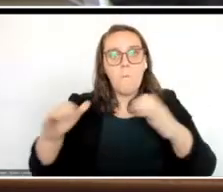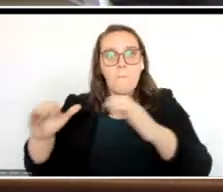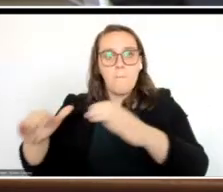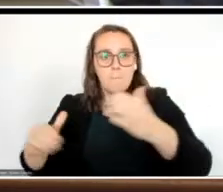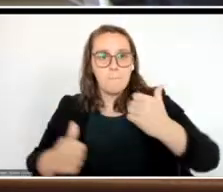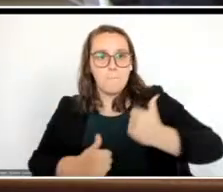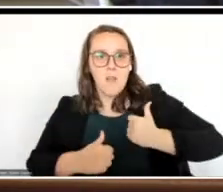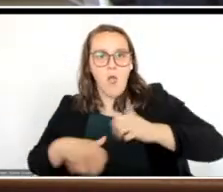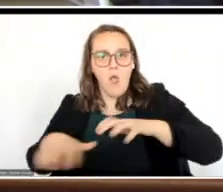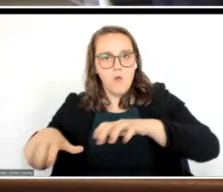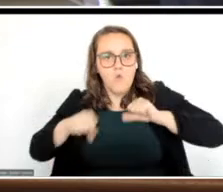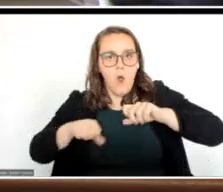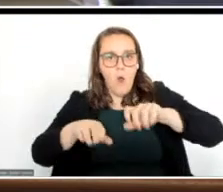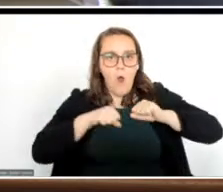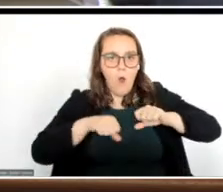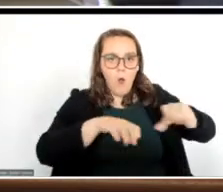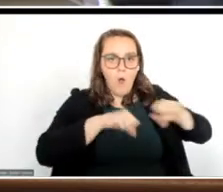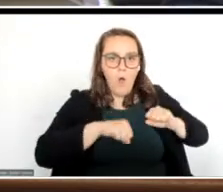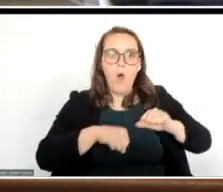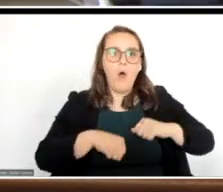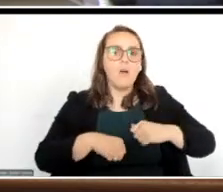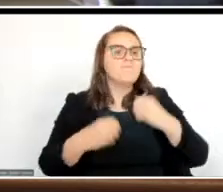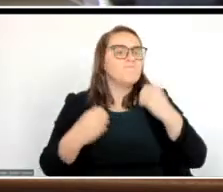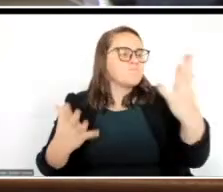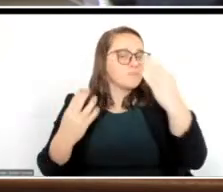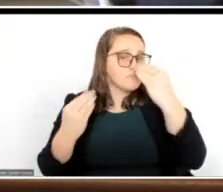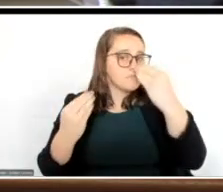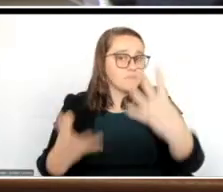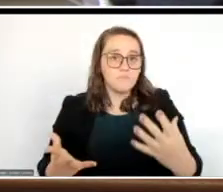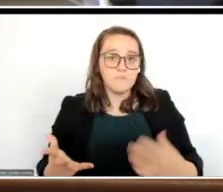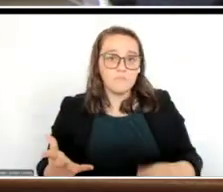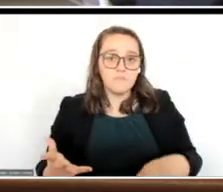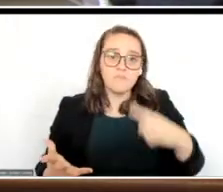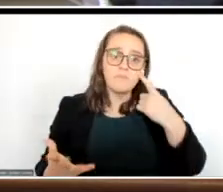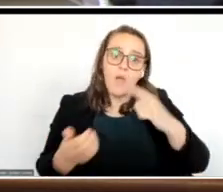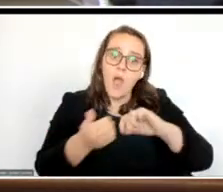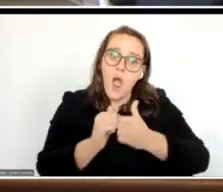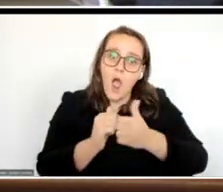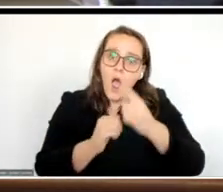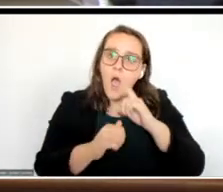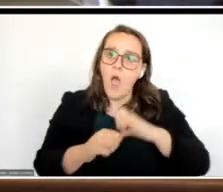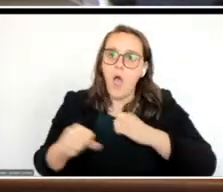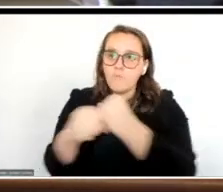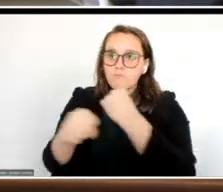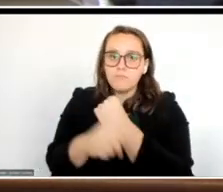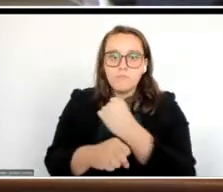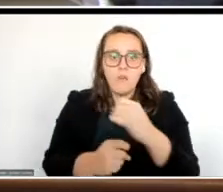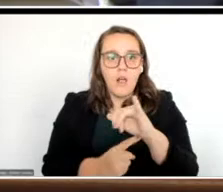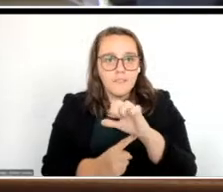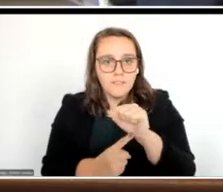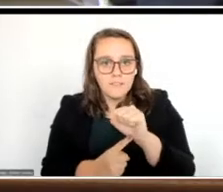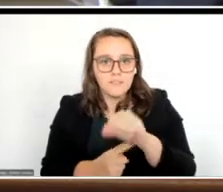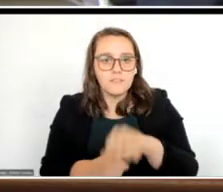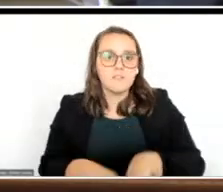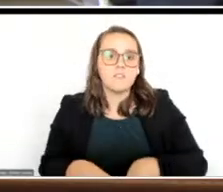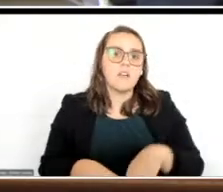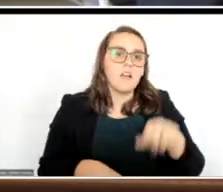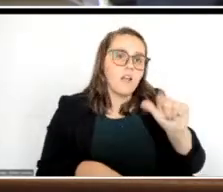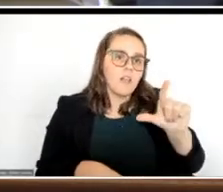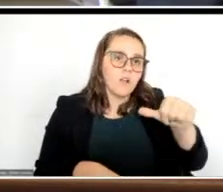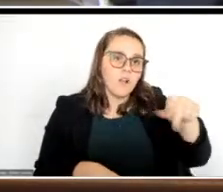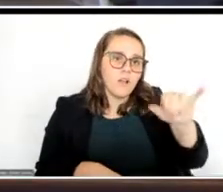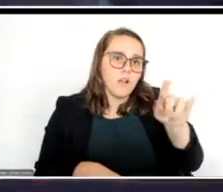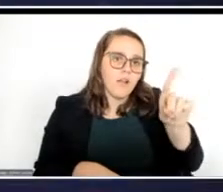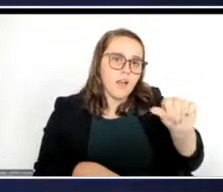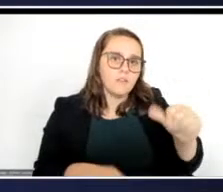the consequences for fragile governments on the front lines of the fight against ISIS and Al-Qaeda terrorists. Knowing he